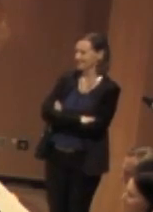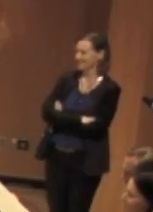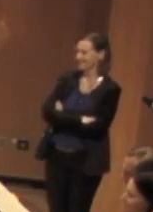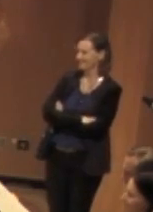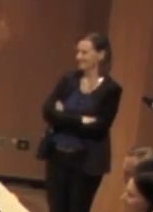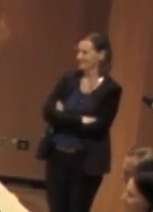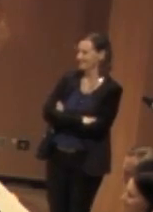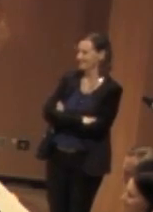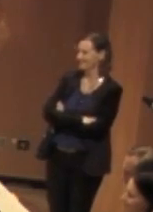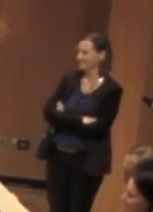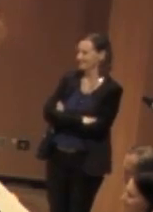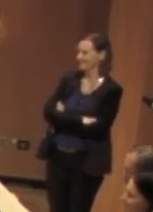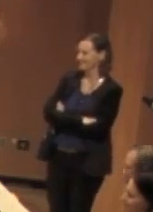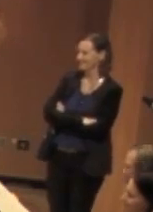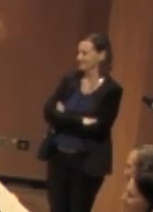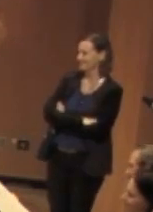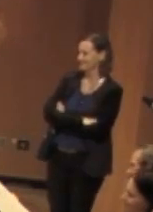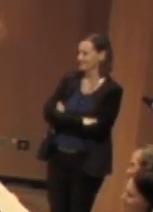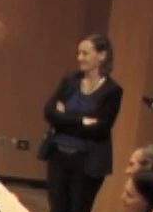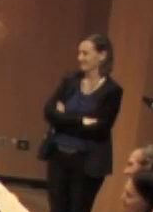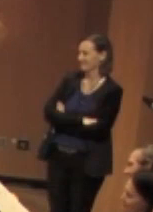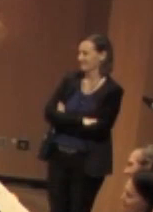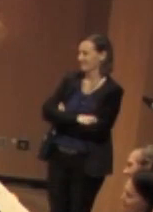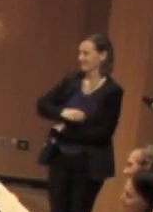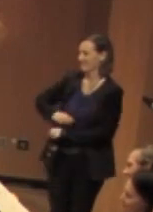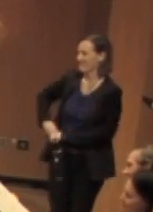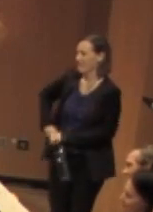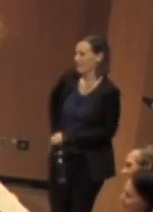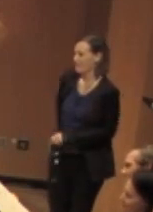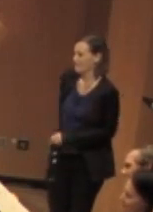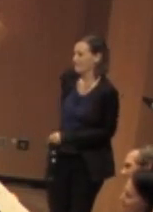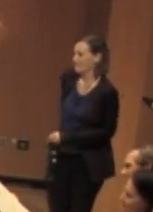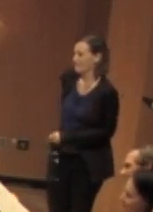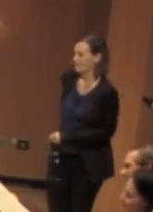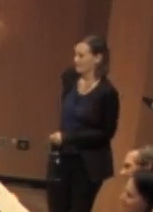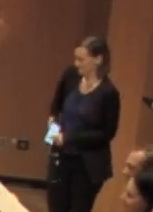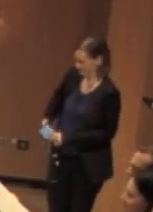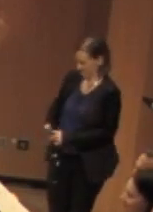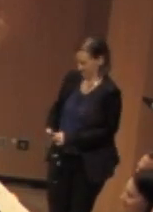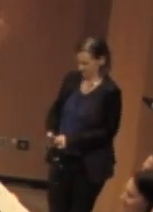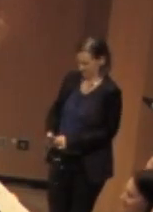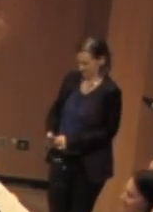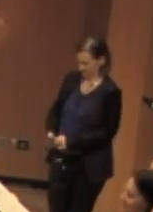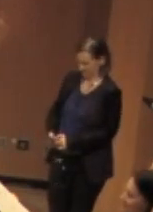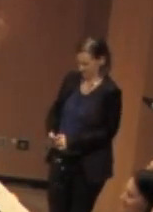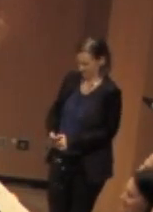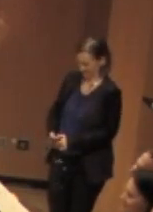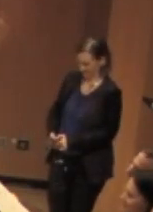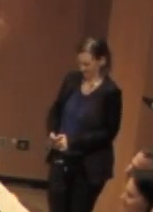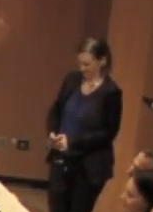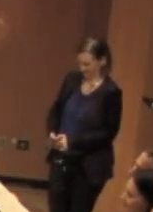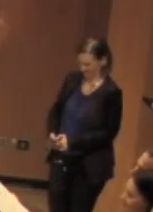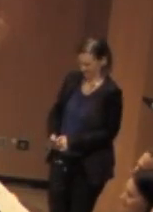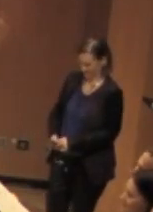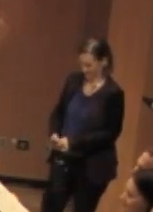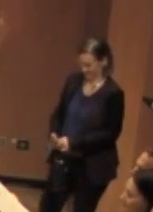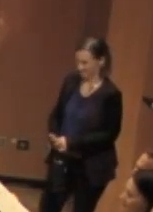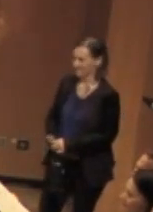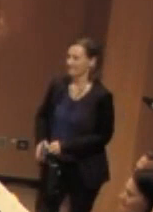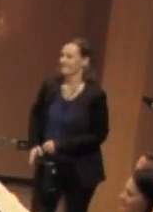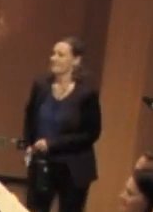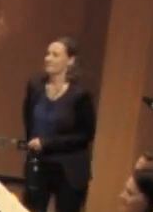new people too H Raymond do you want to share some of your oh I